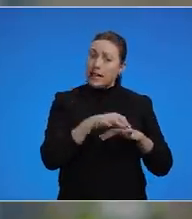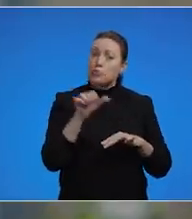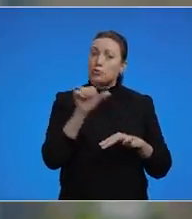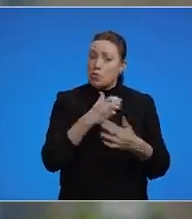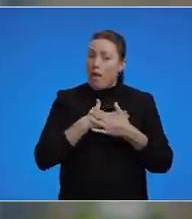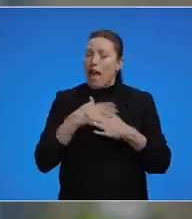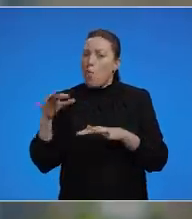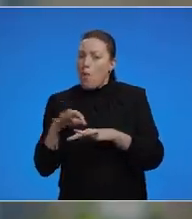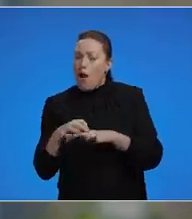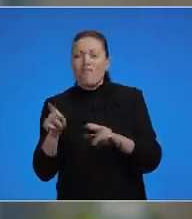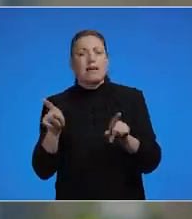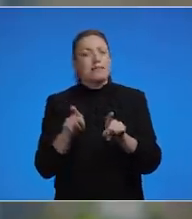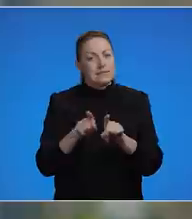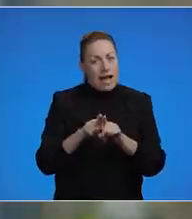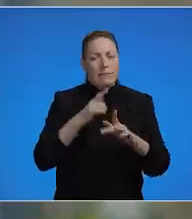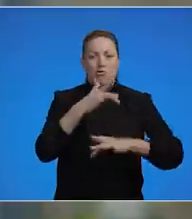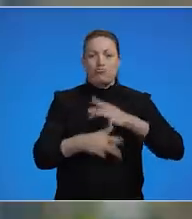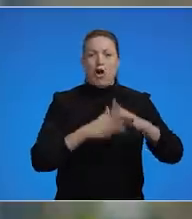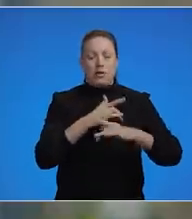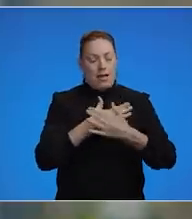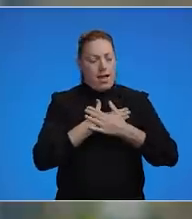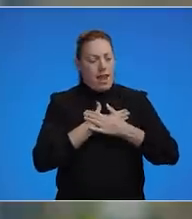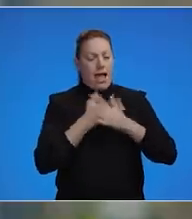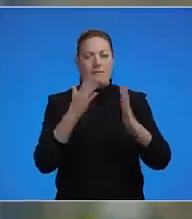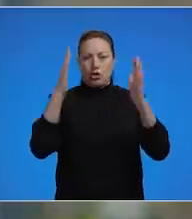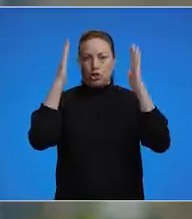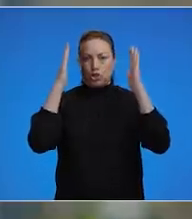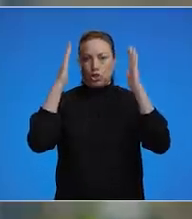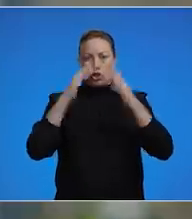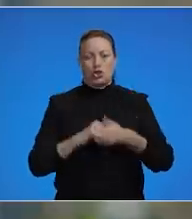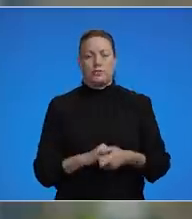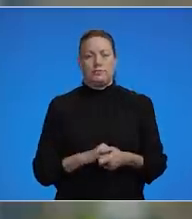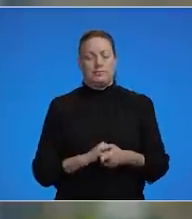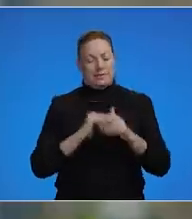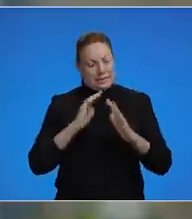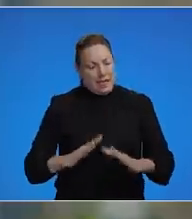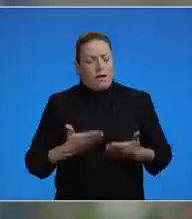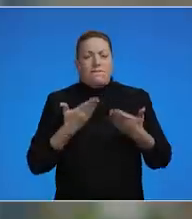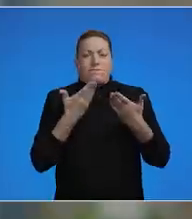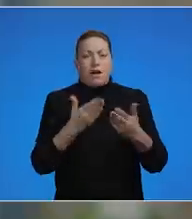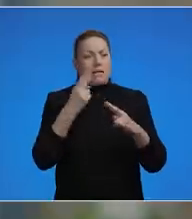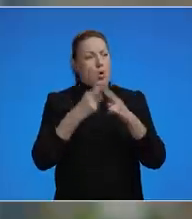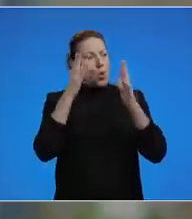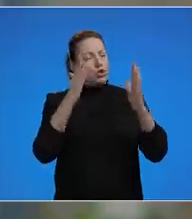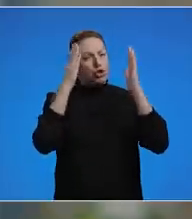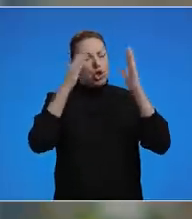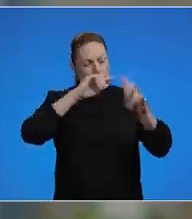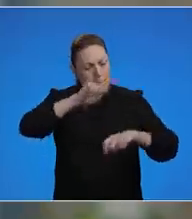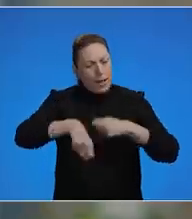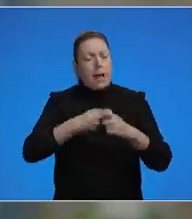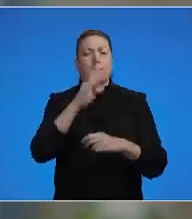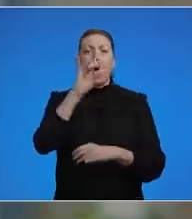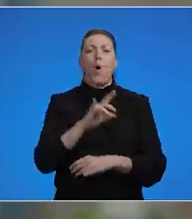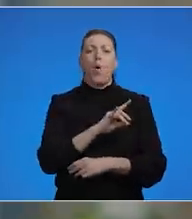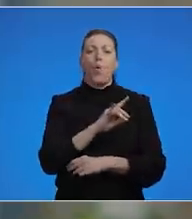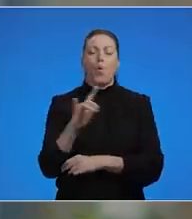church and sacrificed himself for her to make her holy. He made her clean by